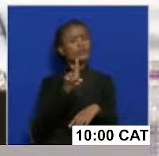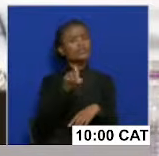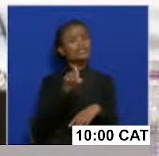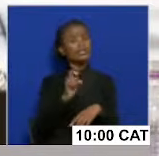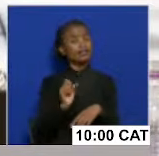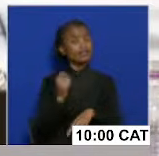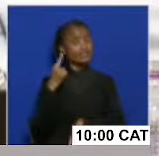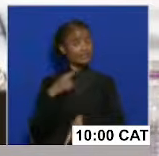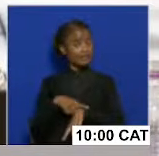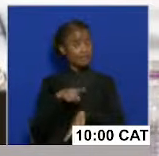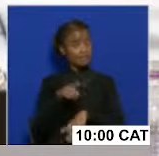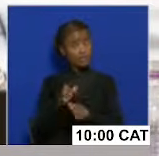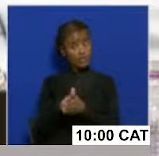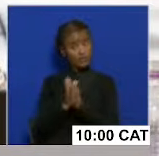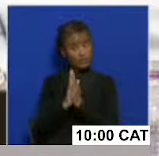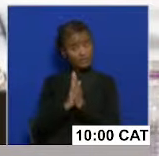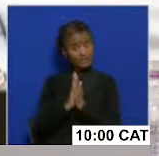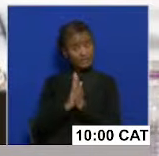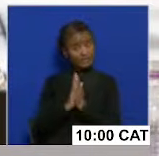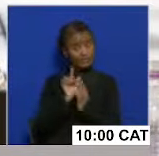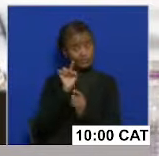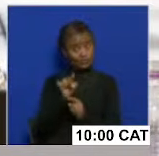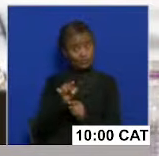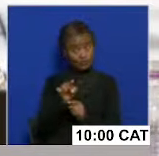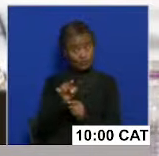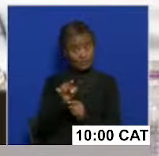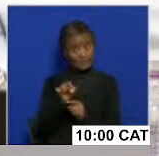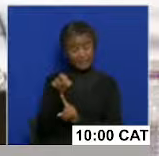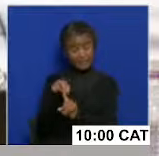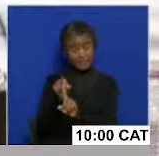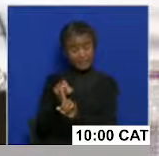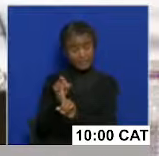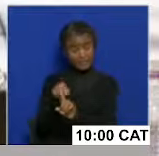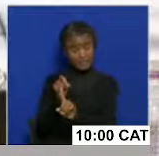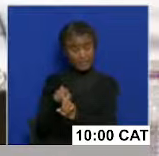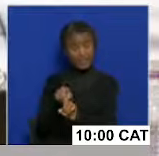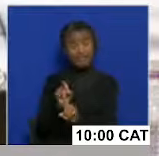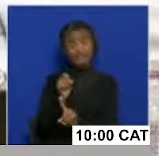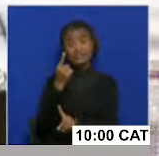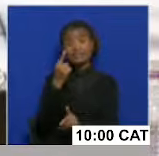individual, was this the first time they'd asked something like this of you?